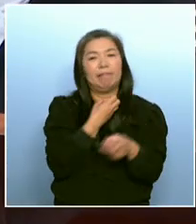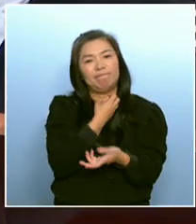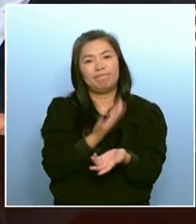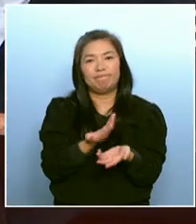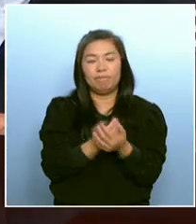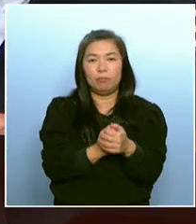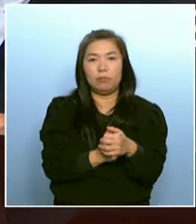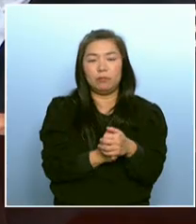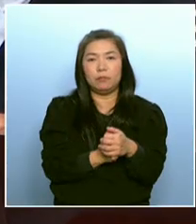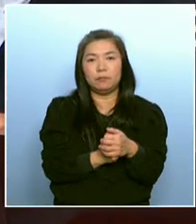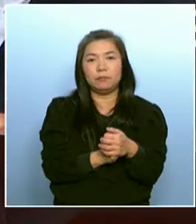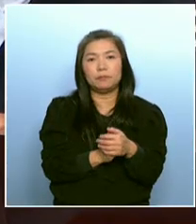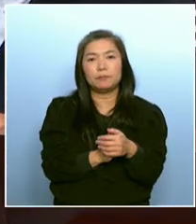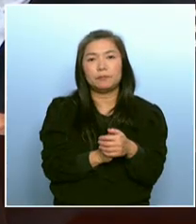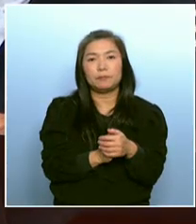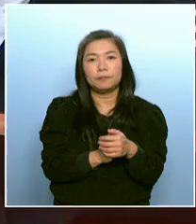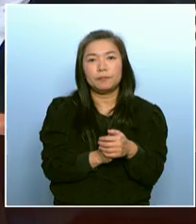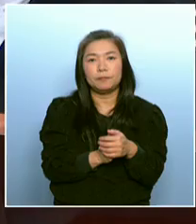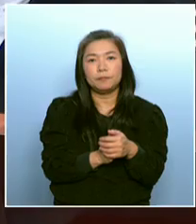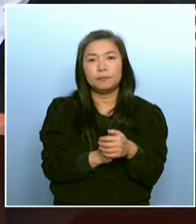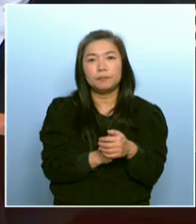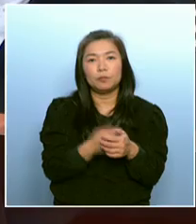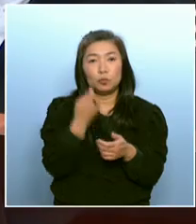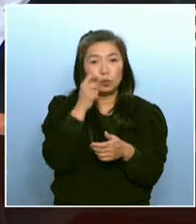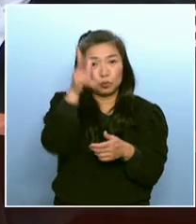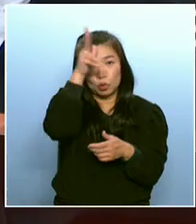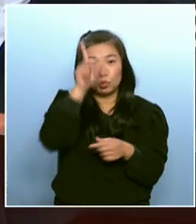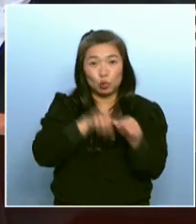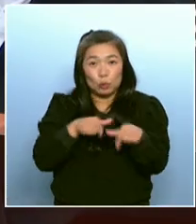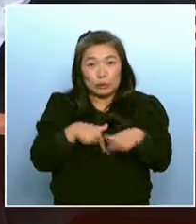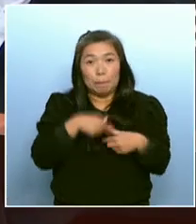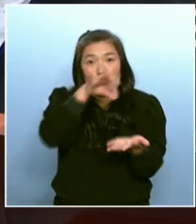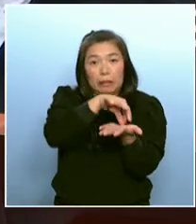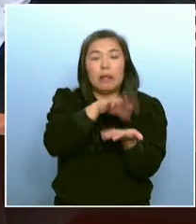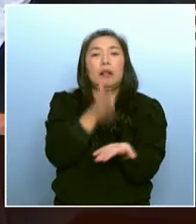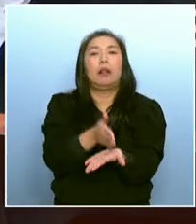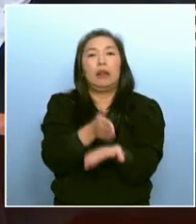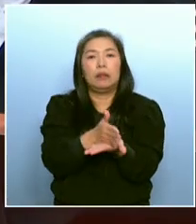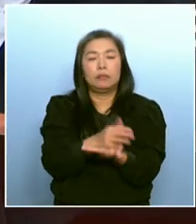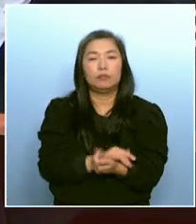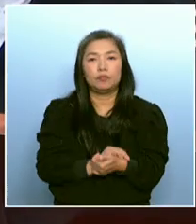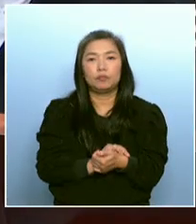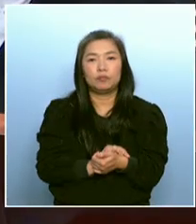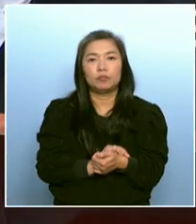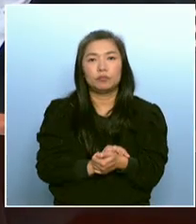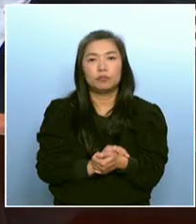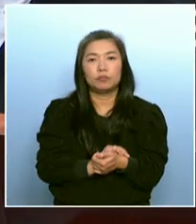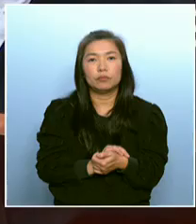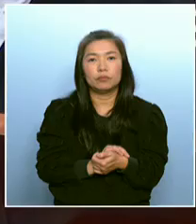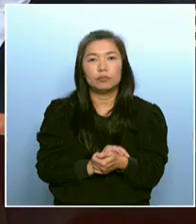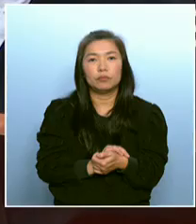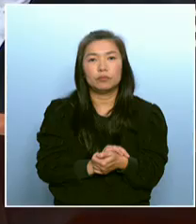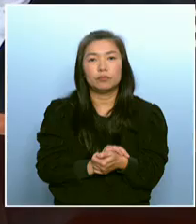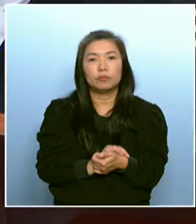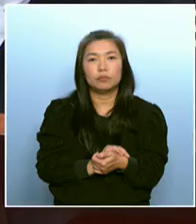this site in Ling is not very close to the MTR station and is not at the center of the Kwun